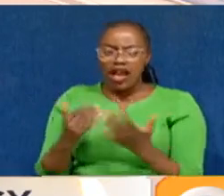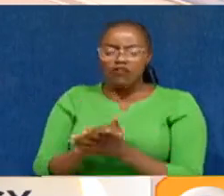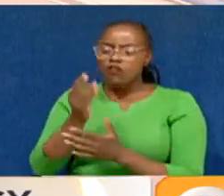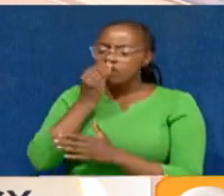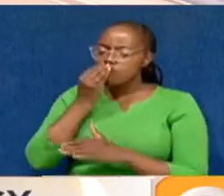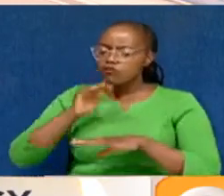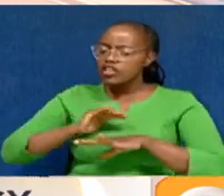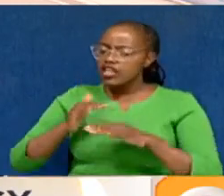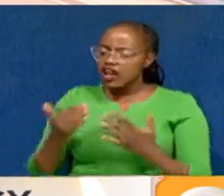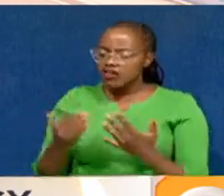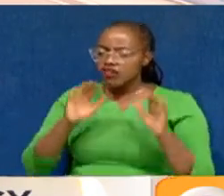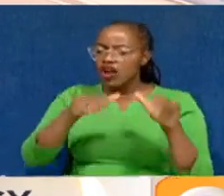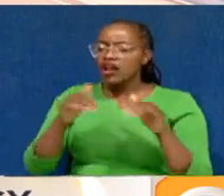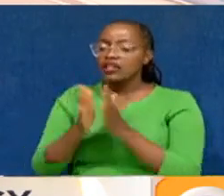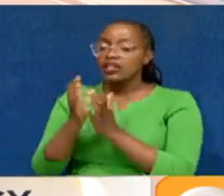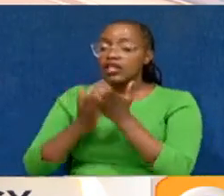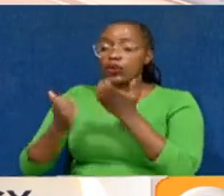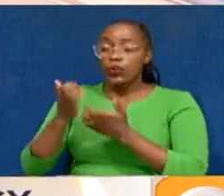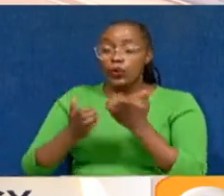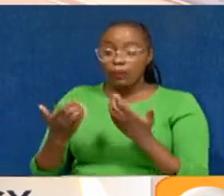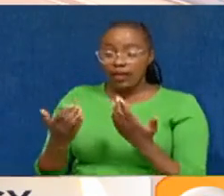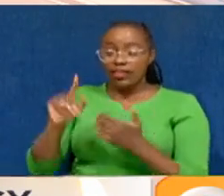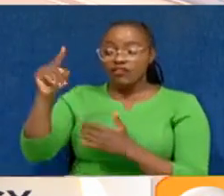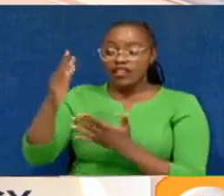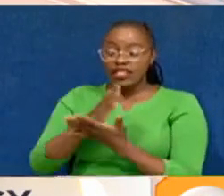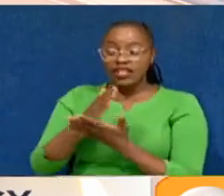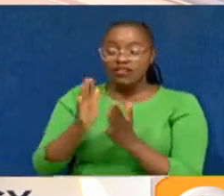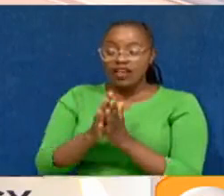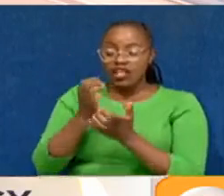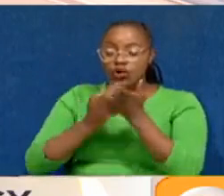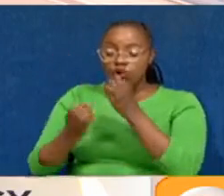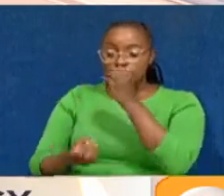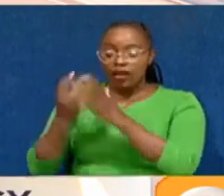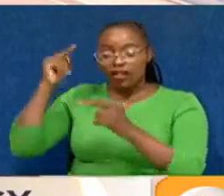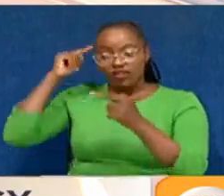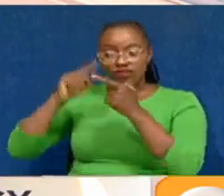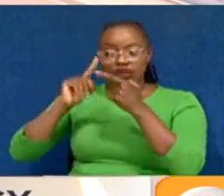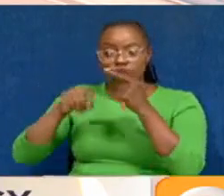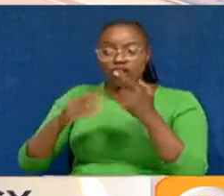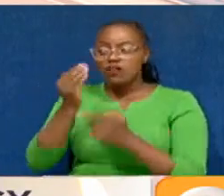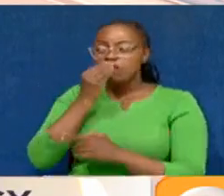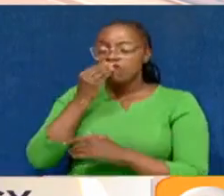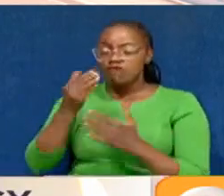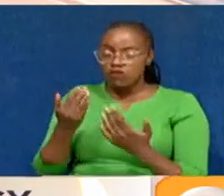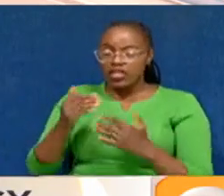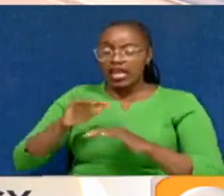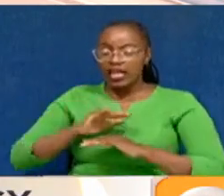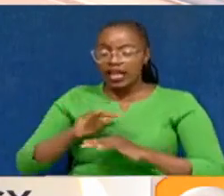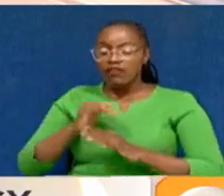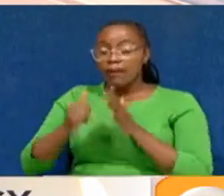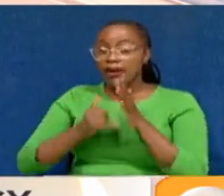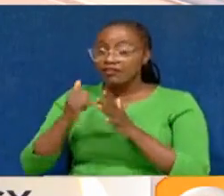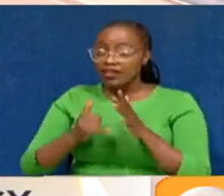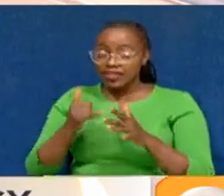Food security, agriculture, an economic pillar, which is a fast sector. In economic pillar is geared towards food security.